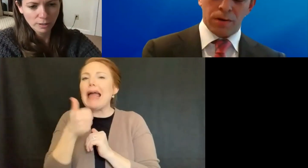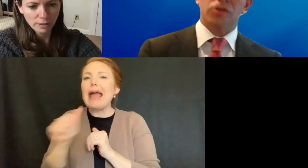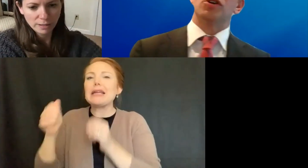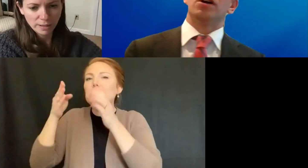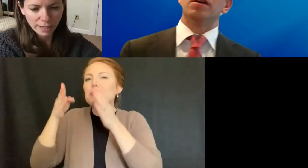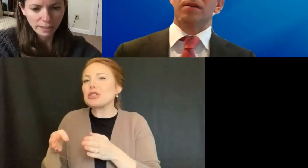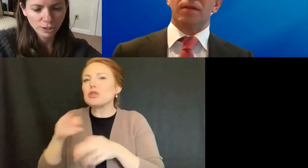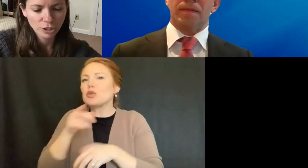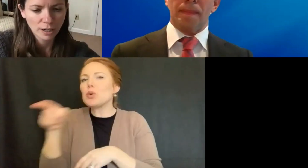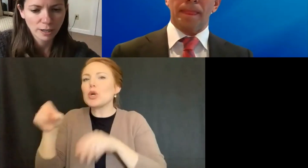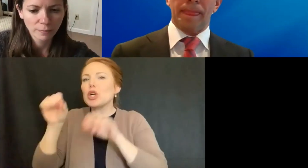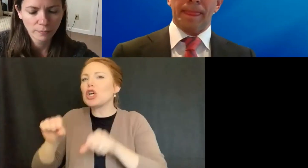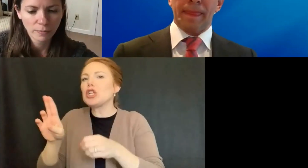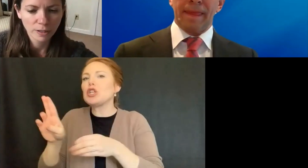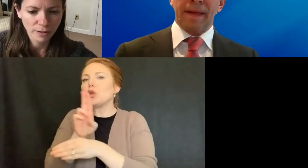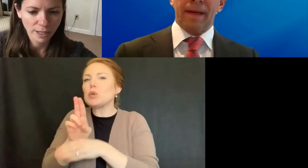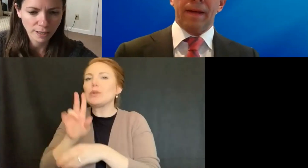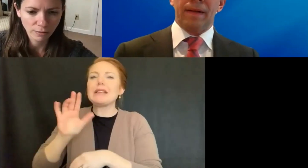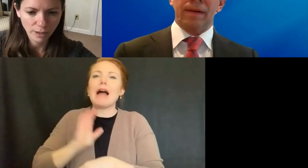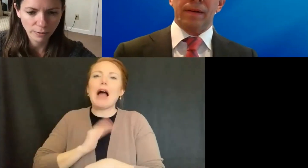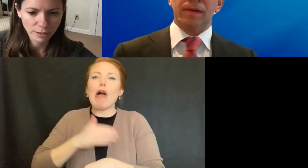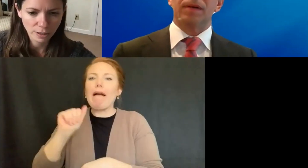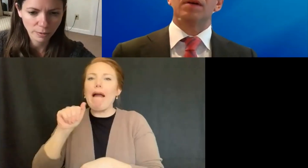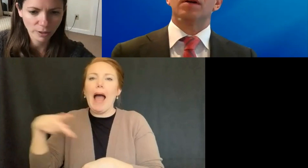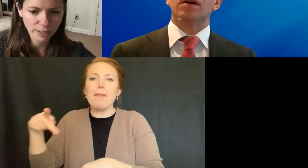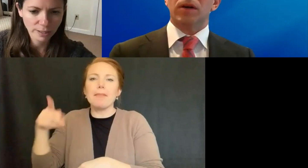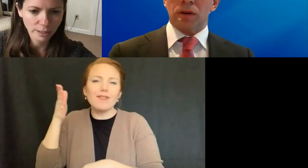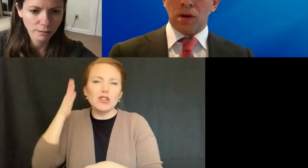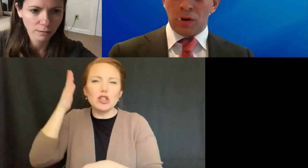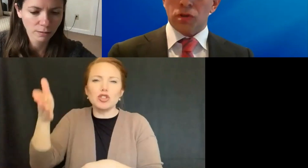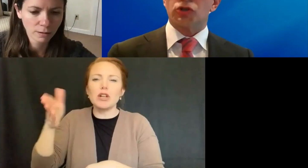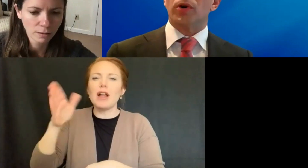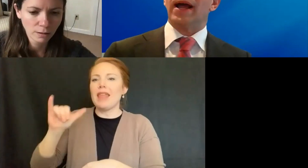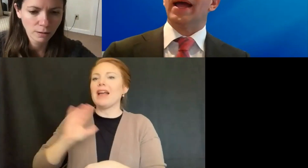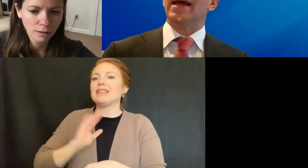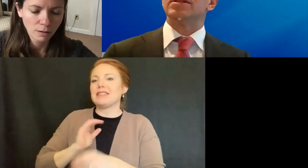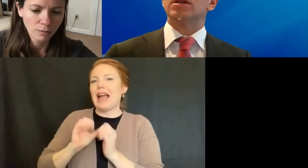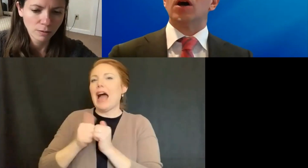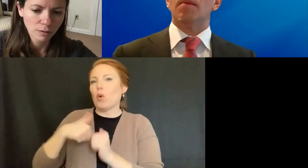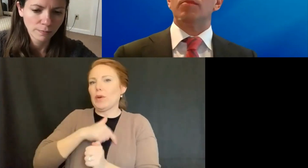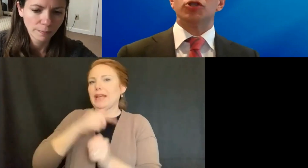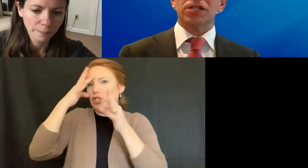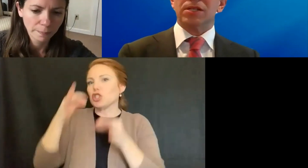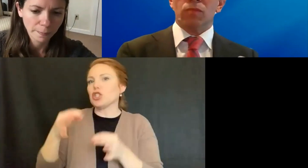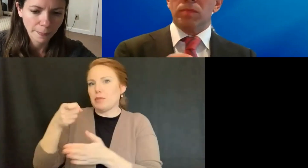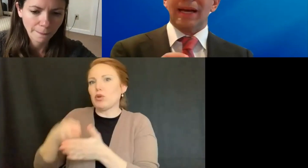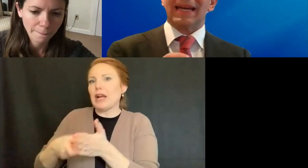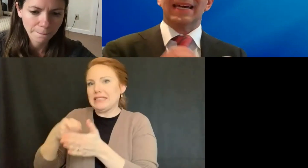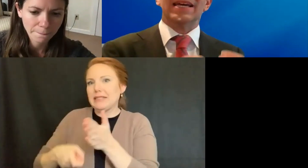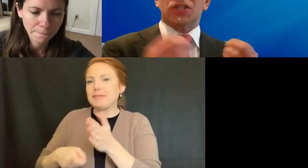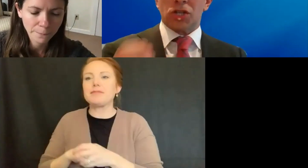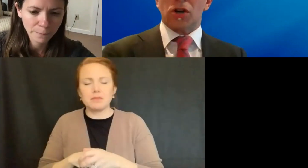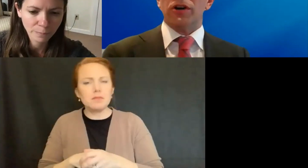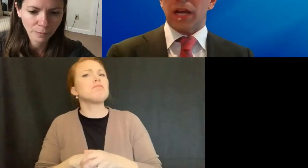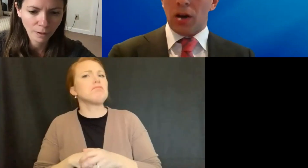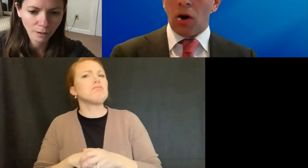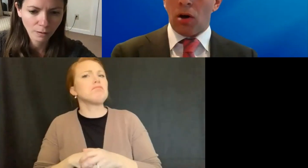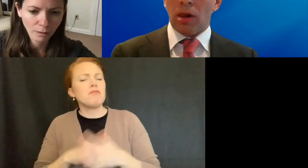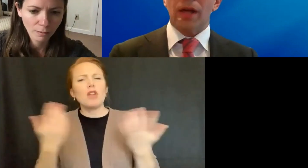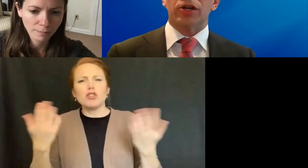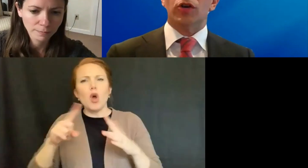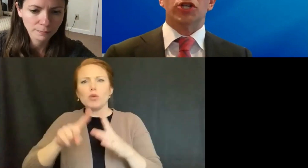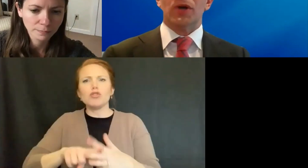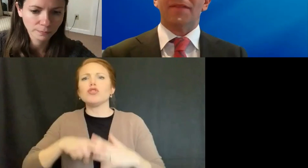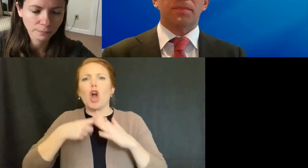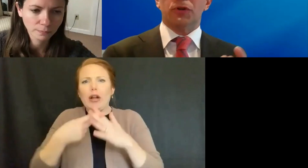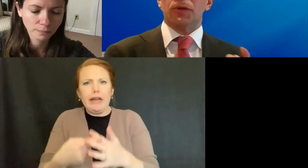Sure. That's in that niche. So that's how we determine pricing. Sure. And just like getting started at